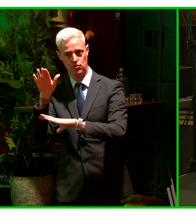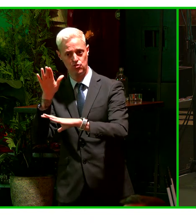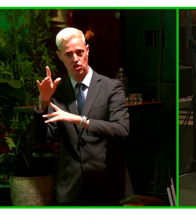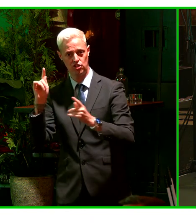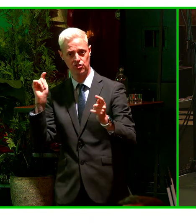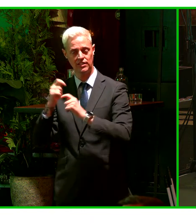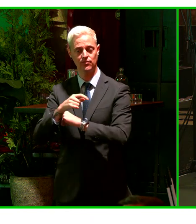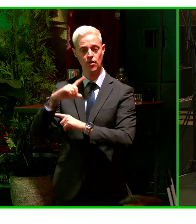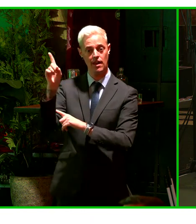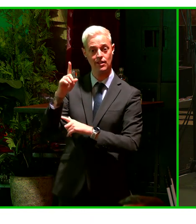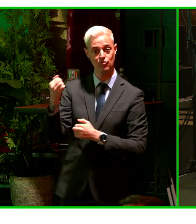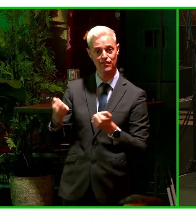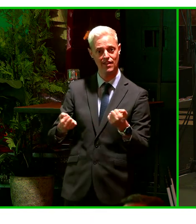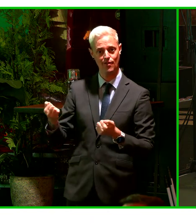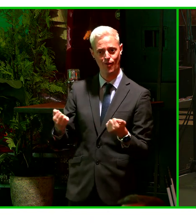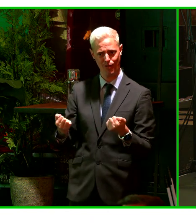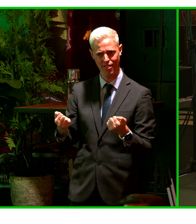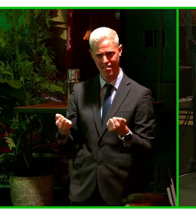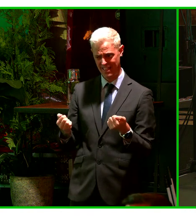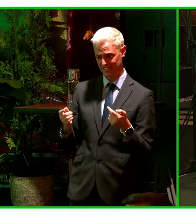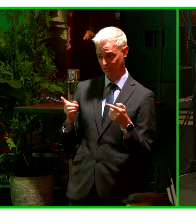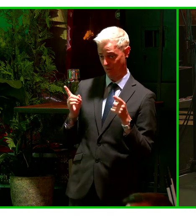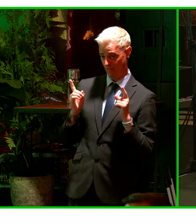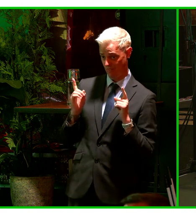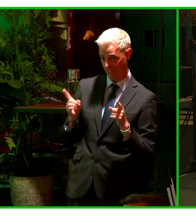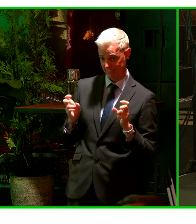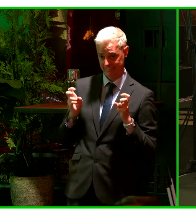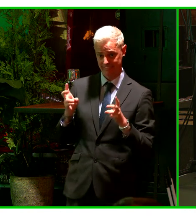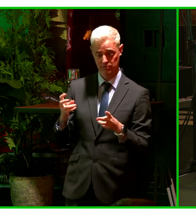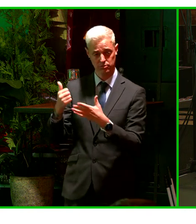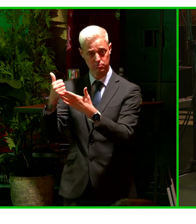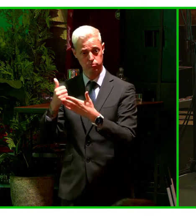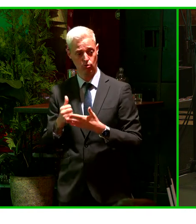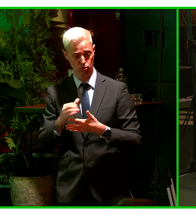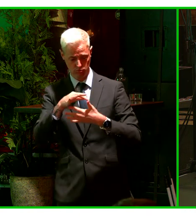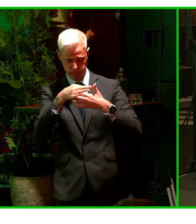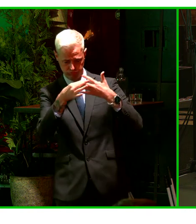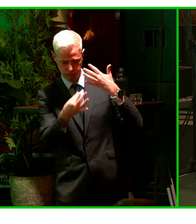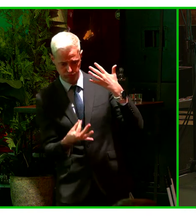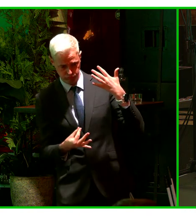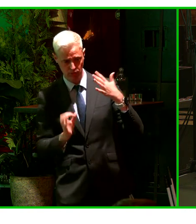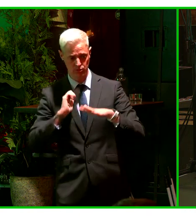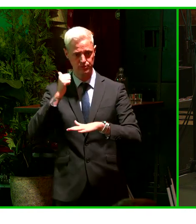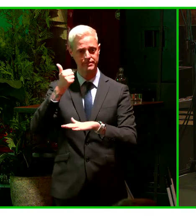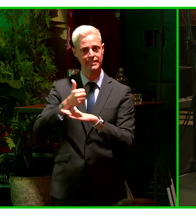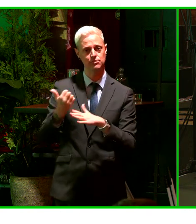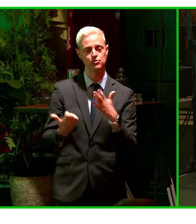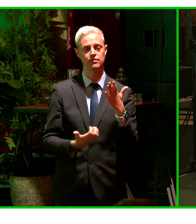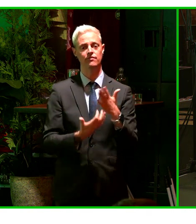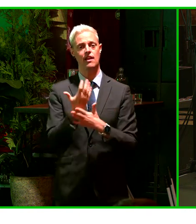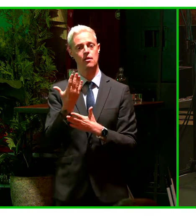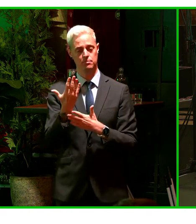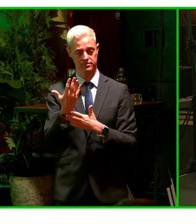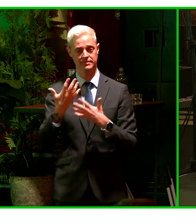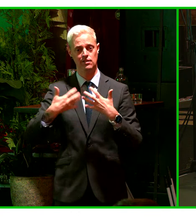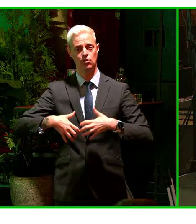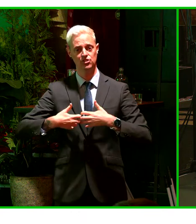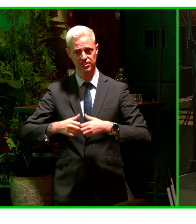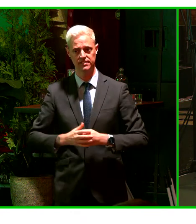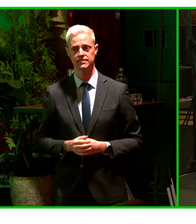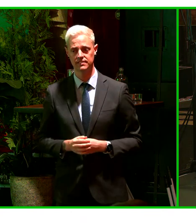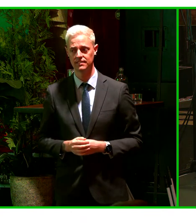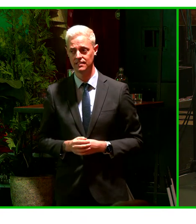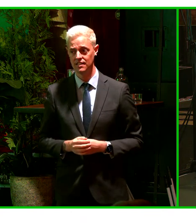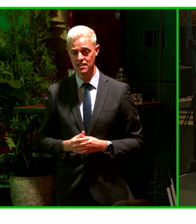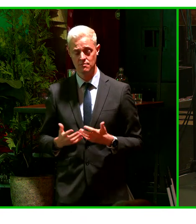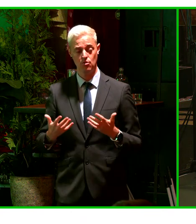So that's the kind of ecosystem of support we need to put in place to help people develop new technologies. But how to actually get them